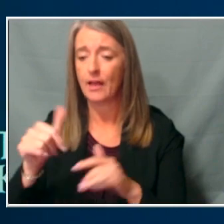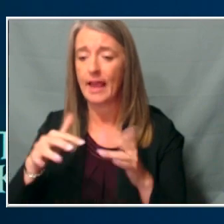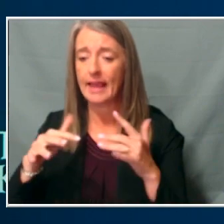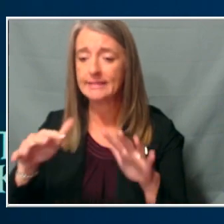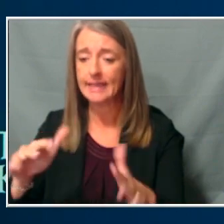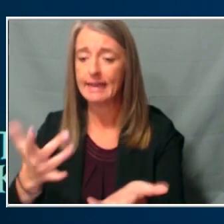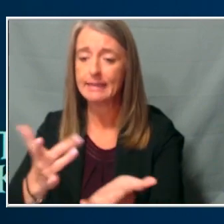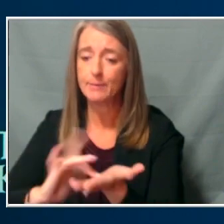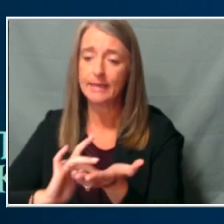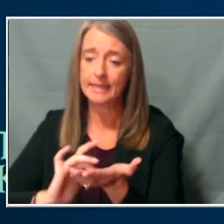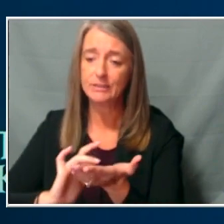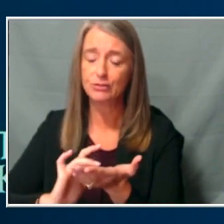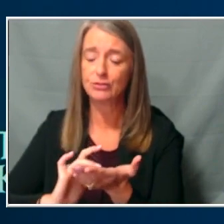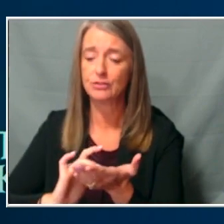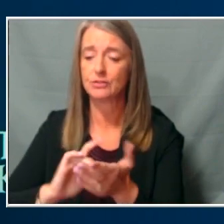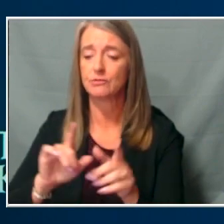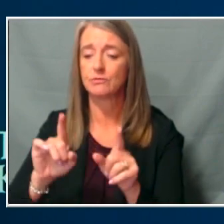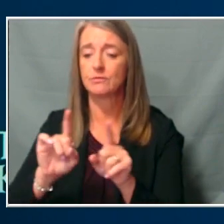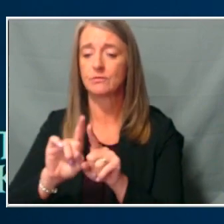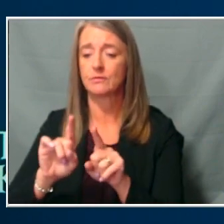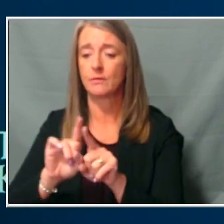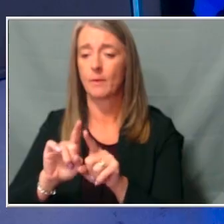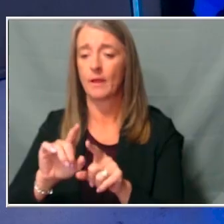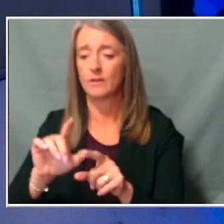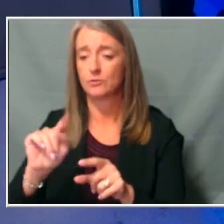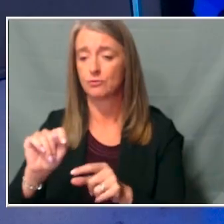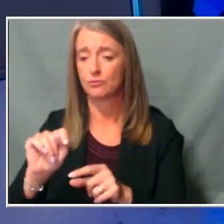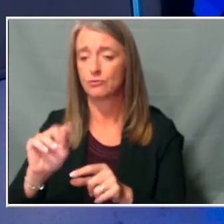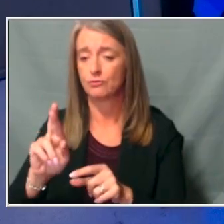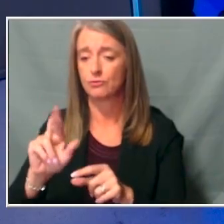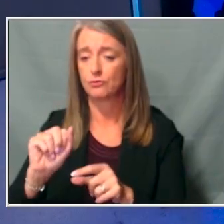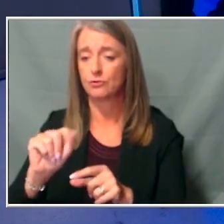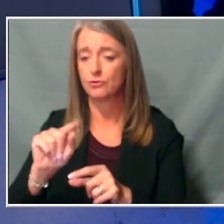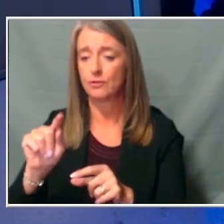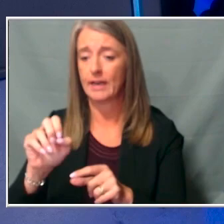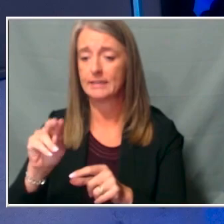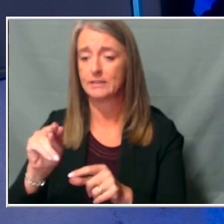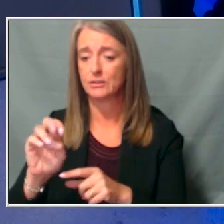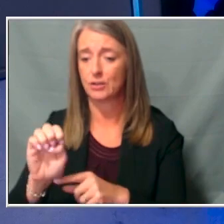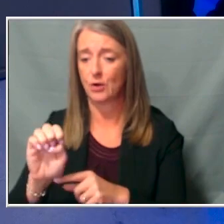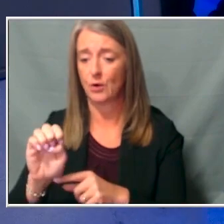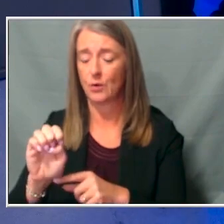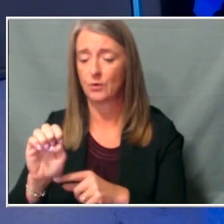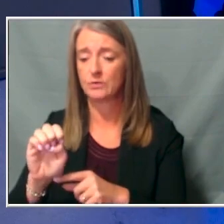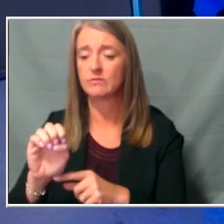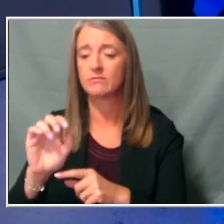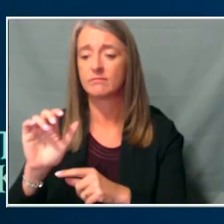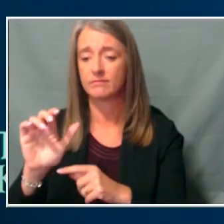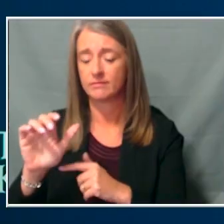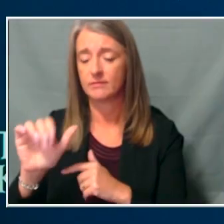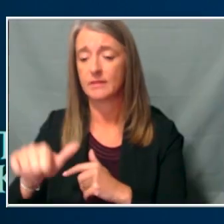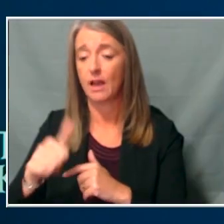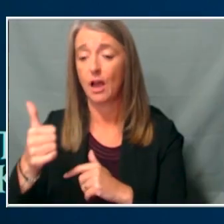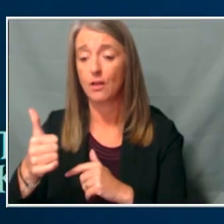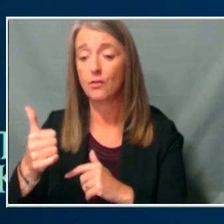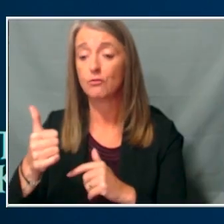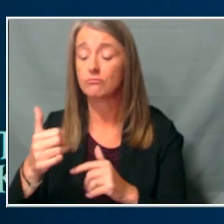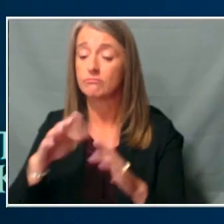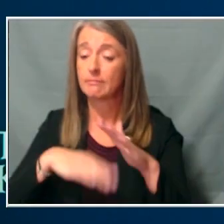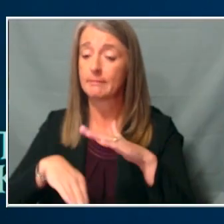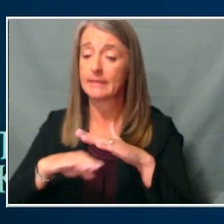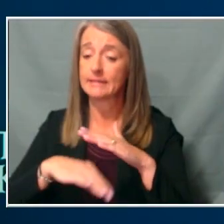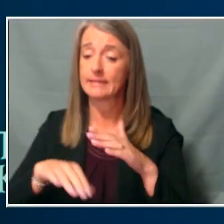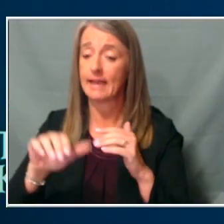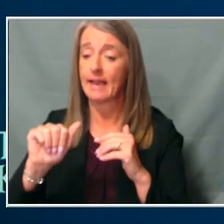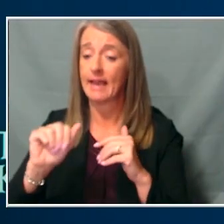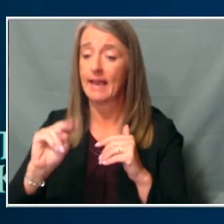medications, also, like Michelle's trazodone. Shaking her head on everything you're saying. And then there's also, yes. and there's also, basically antibiotics